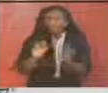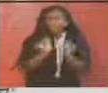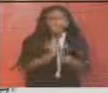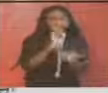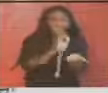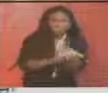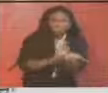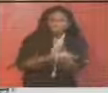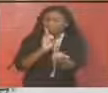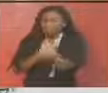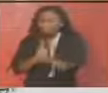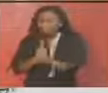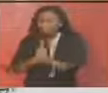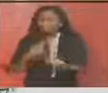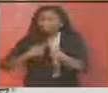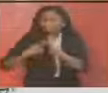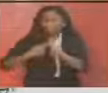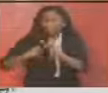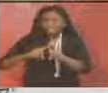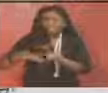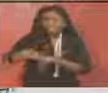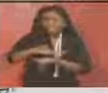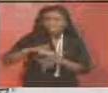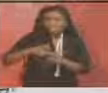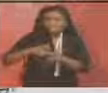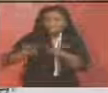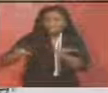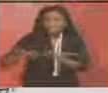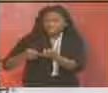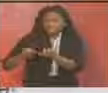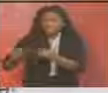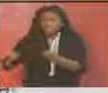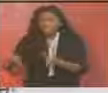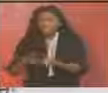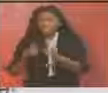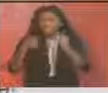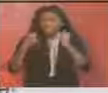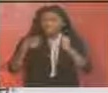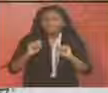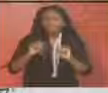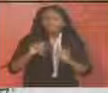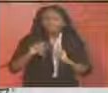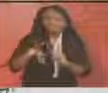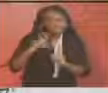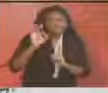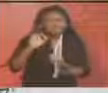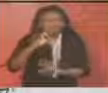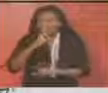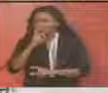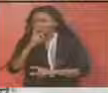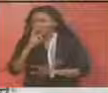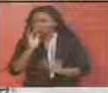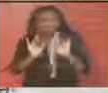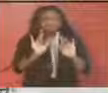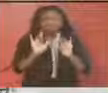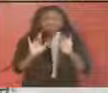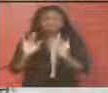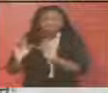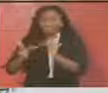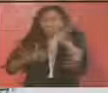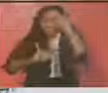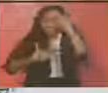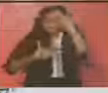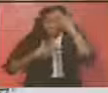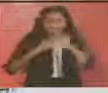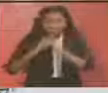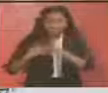Authority, Dr. Hines' unit, the GIS unit, on the ground to actually have all the primary, secondary, and tertiary contacts